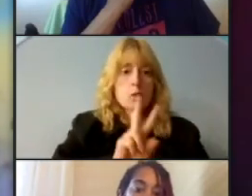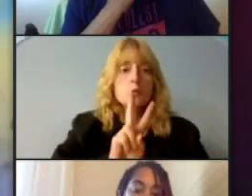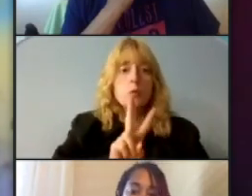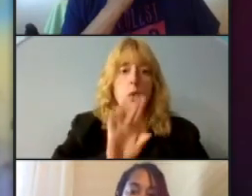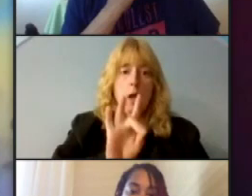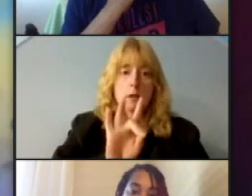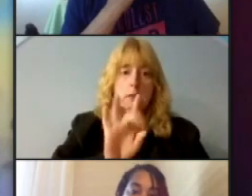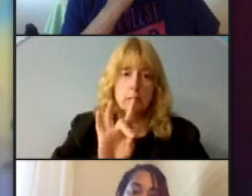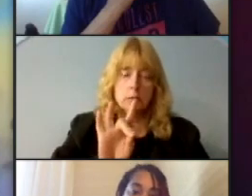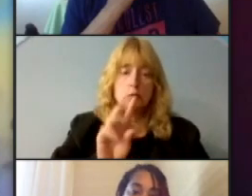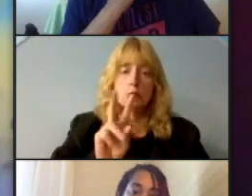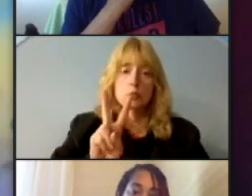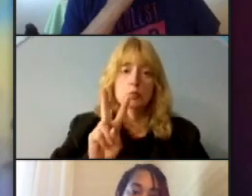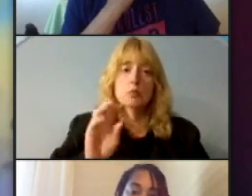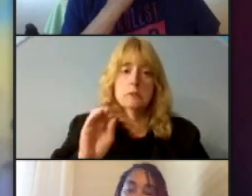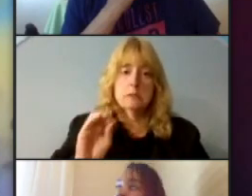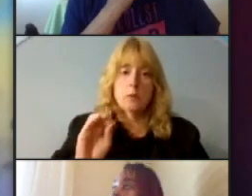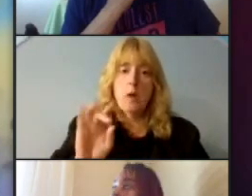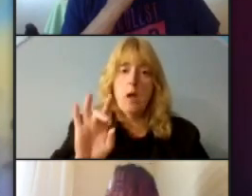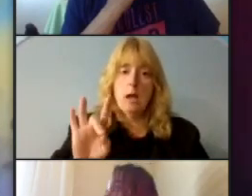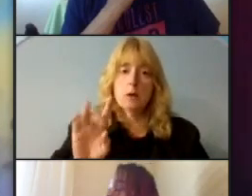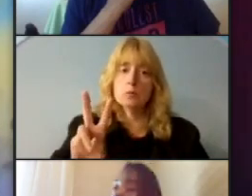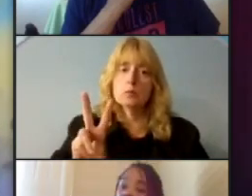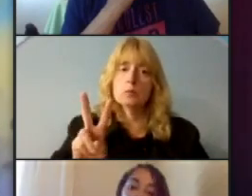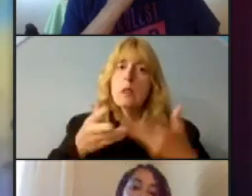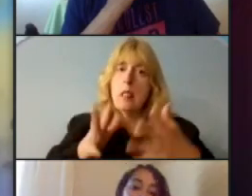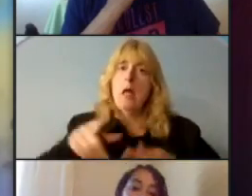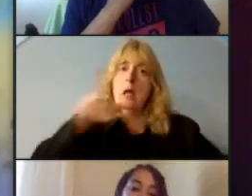313-288-2082. Let the power continue.